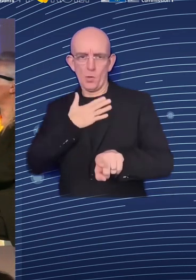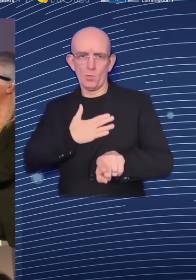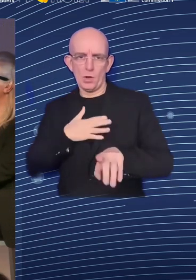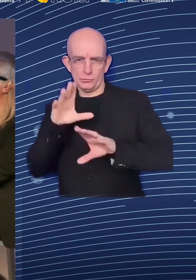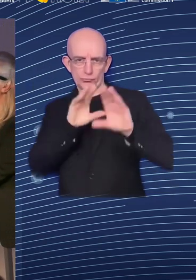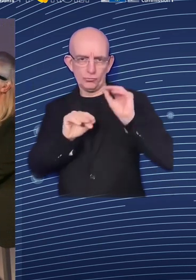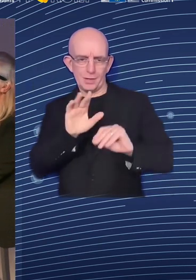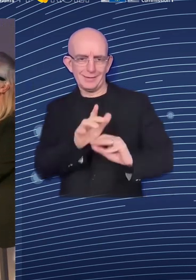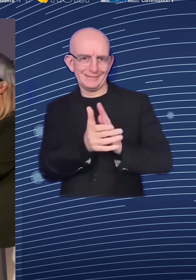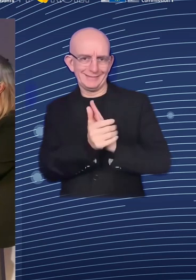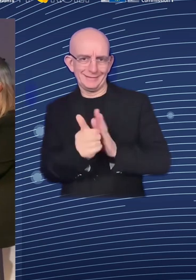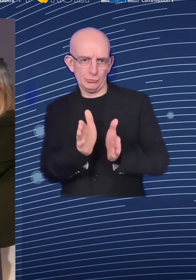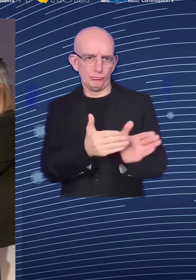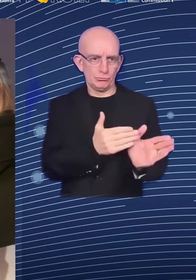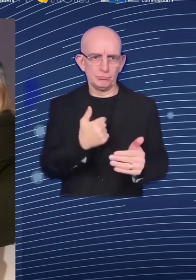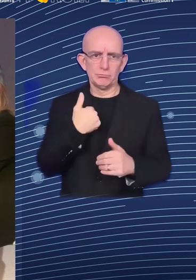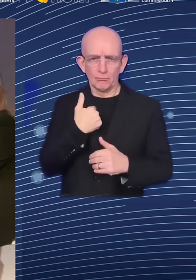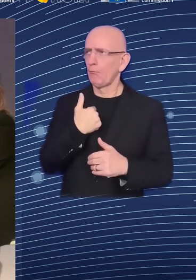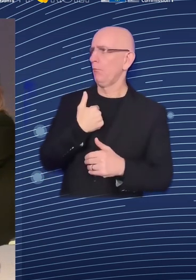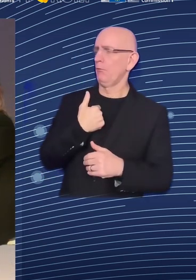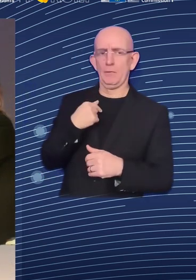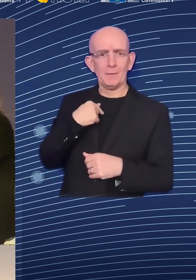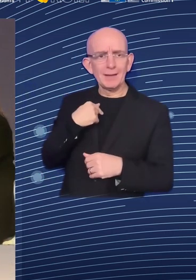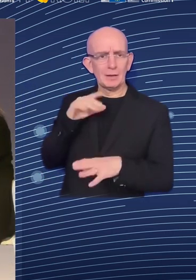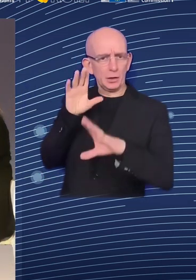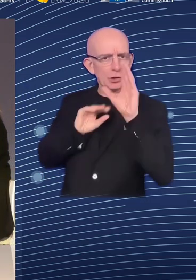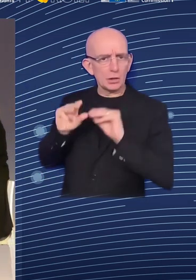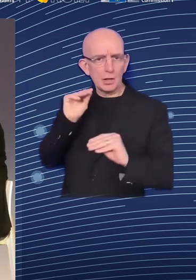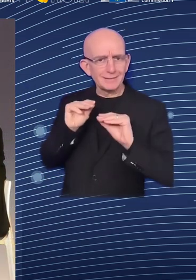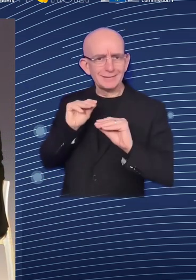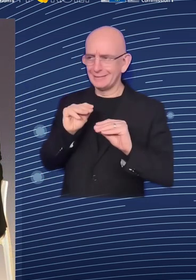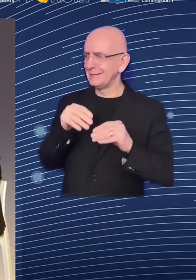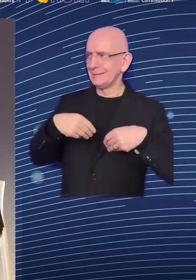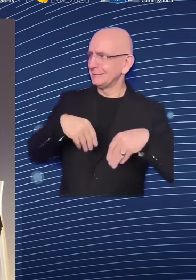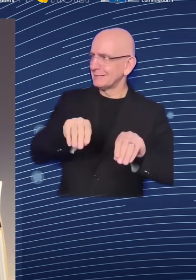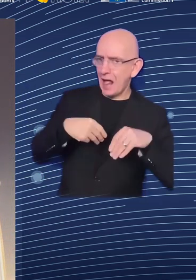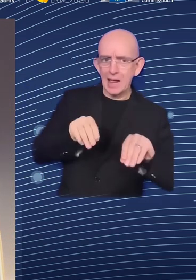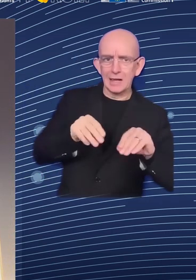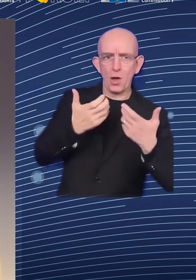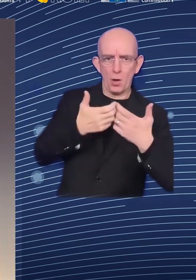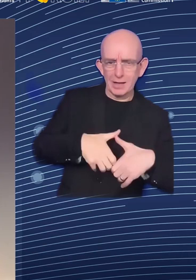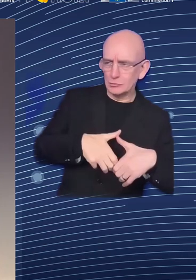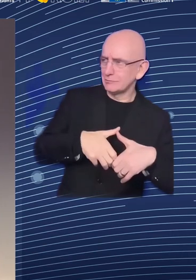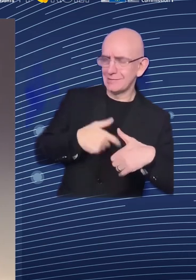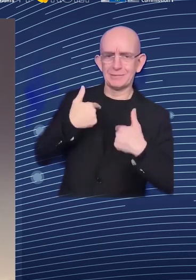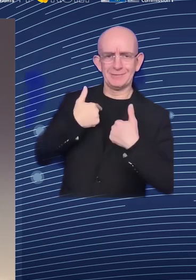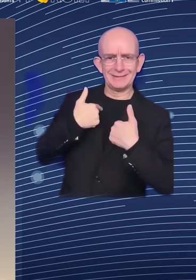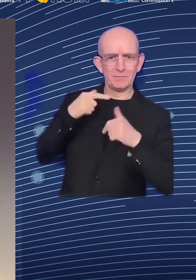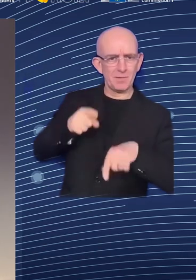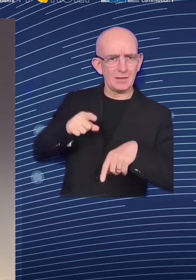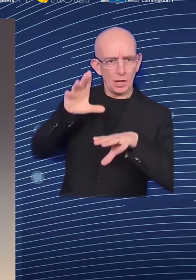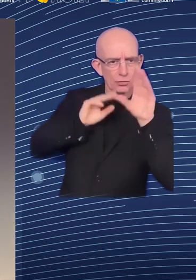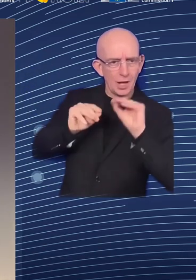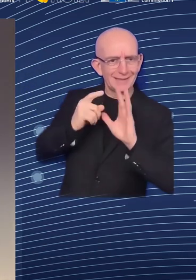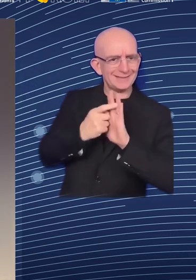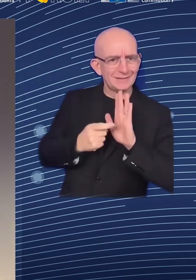sales automation. You need to learn about digital marketing. You need to learn how CRM systems work. And you need to learn